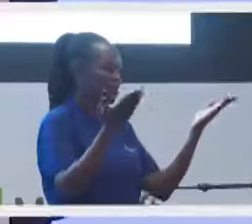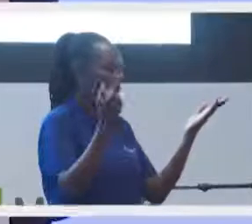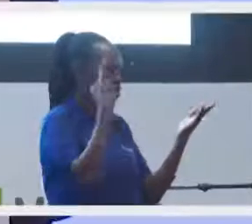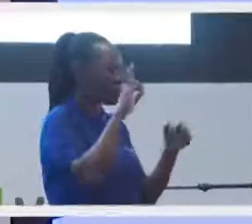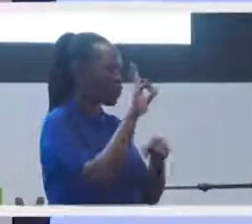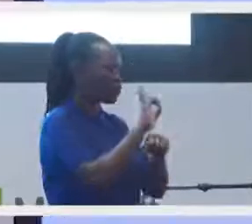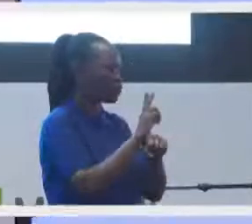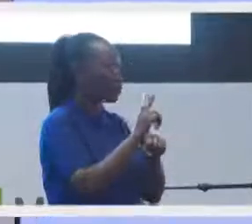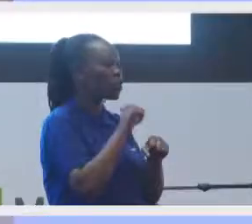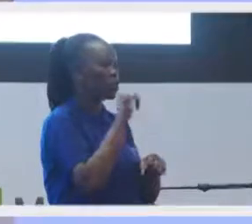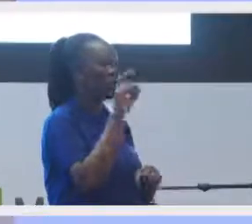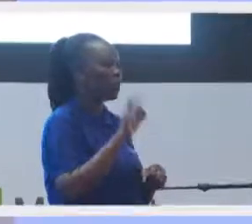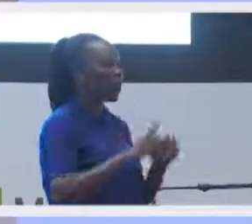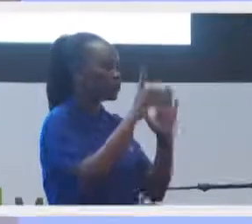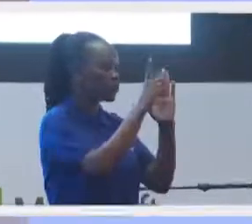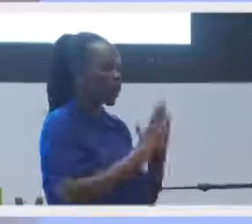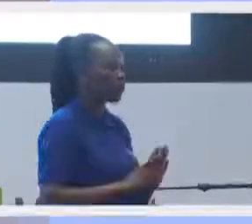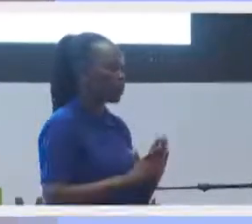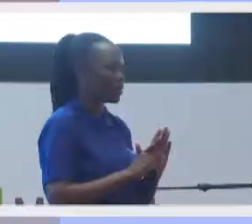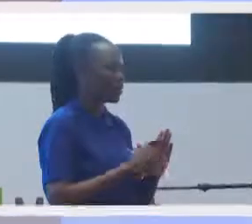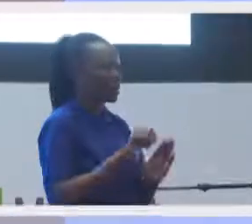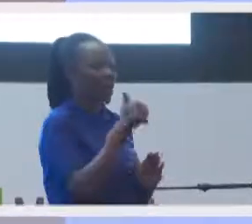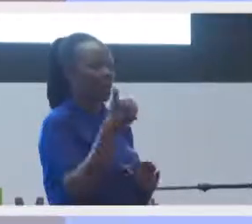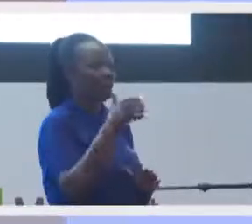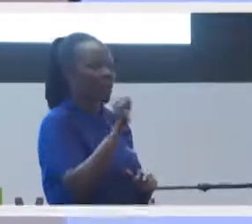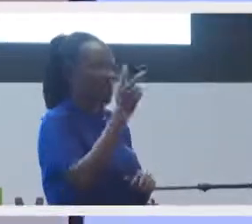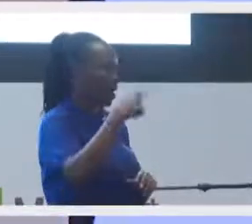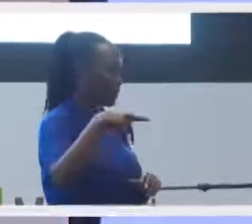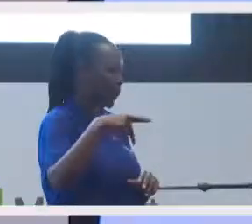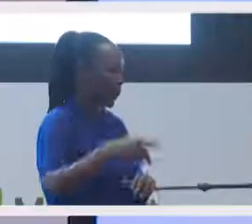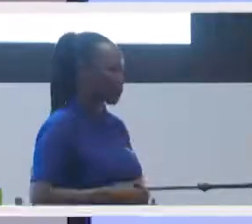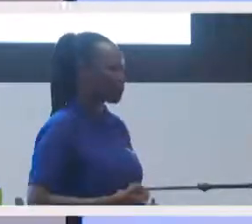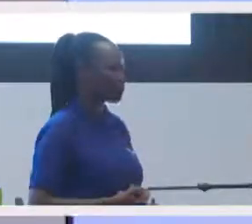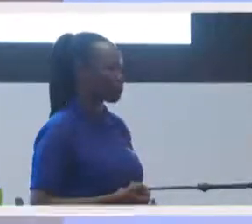to download any third-party software.